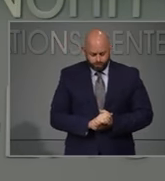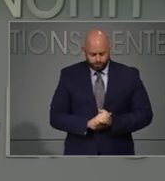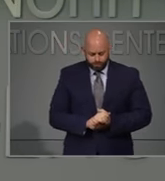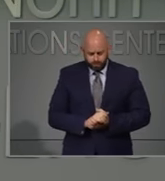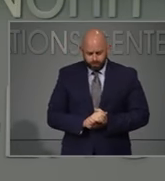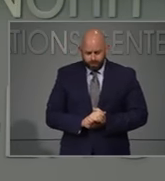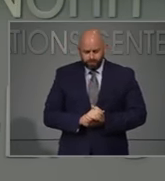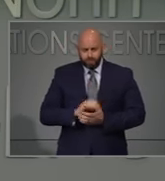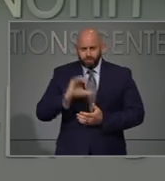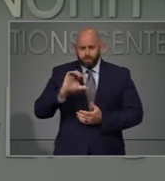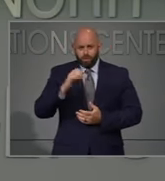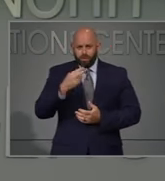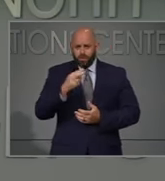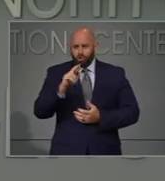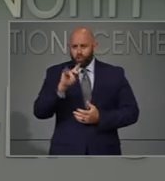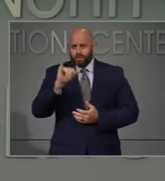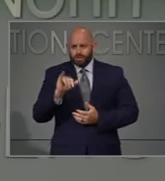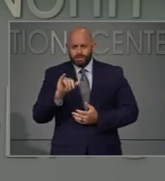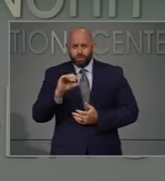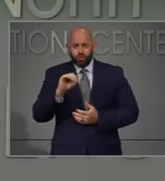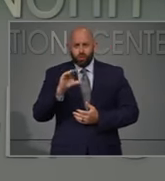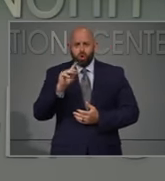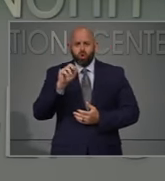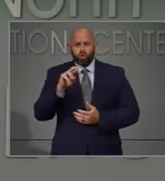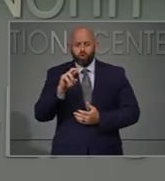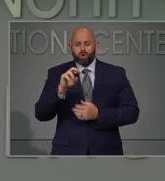Christy O'Connor, WBTV.